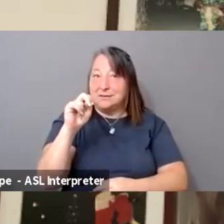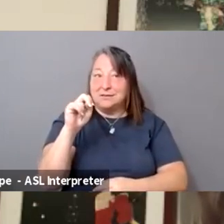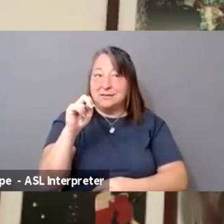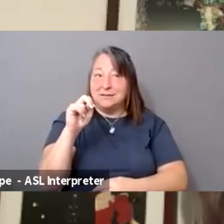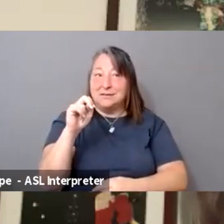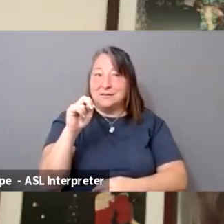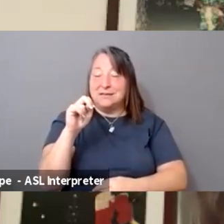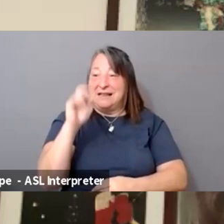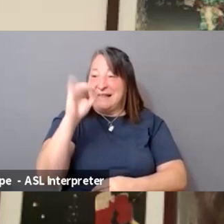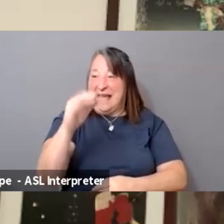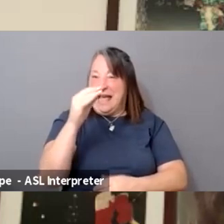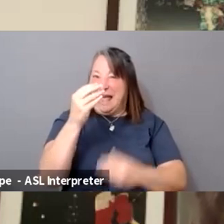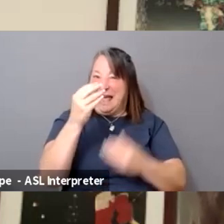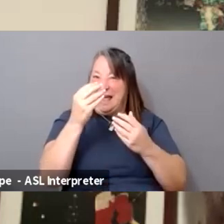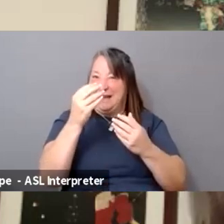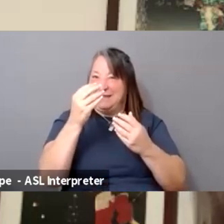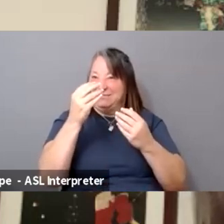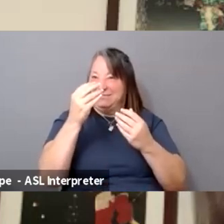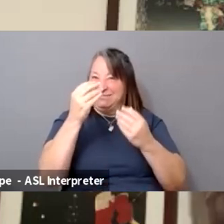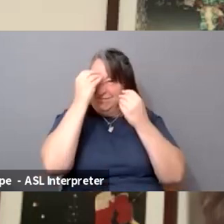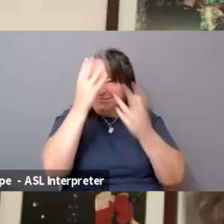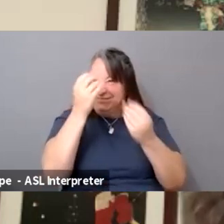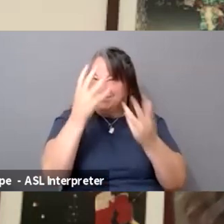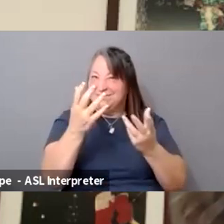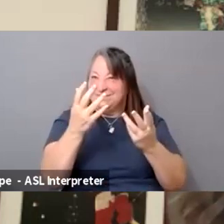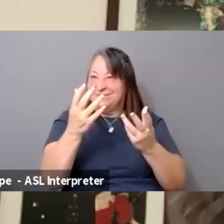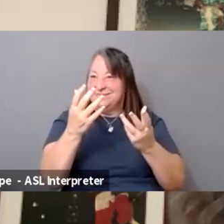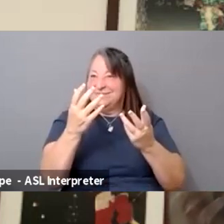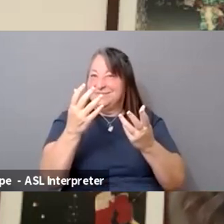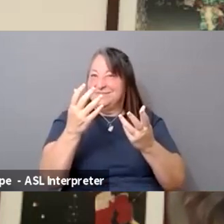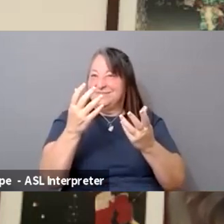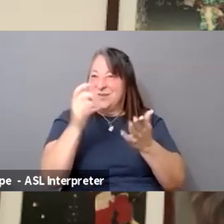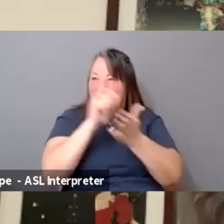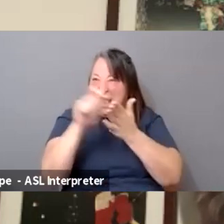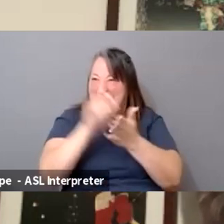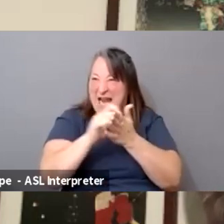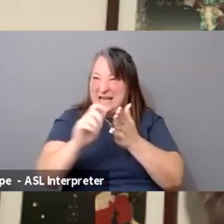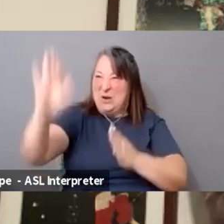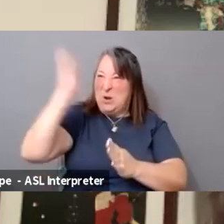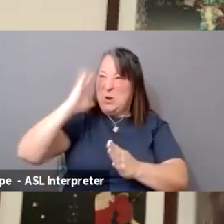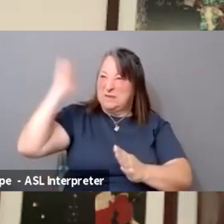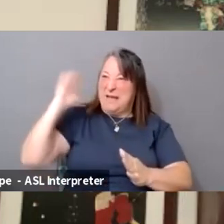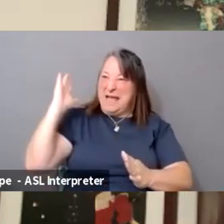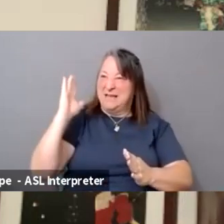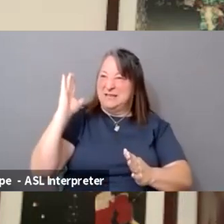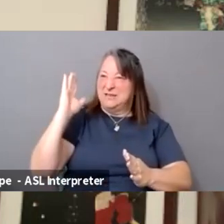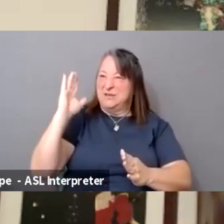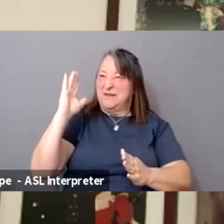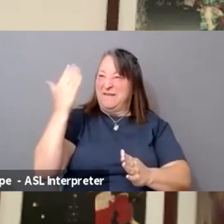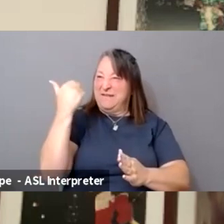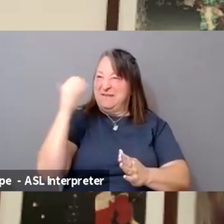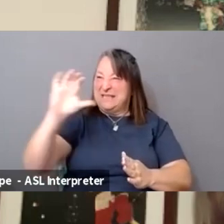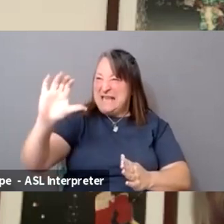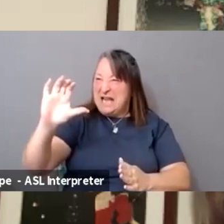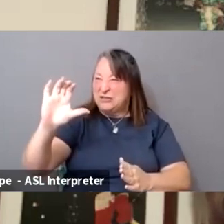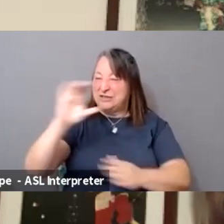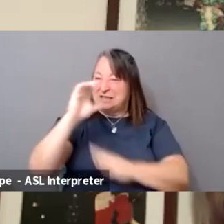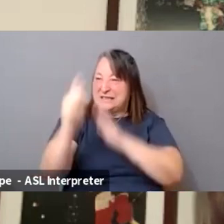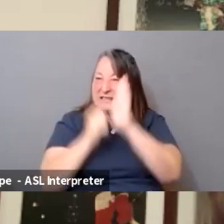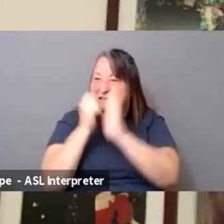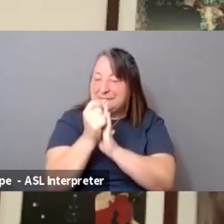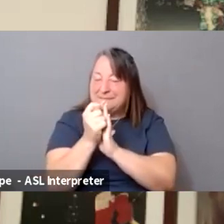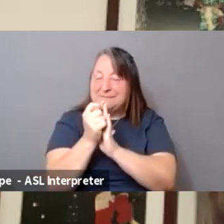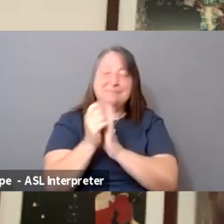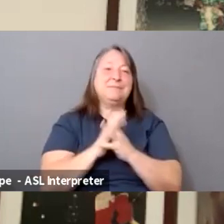goes back to, you know, 1500, and what that has been for you